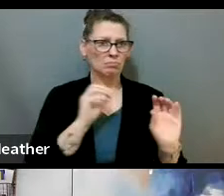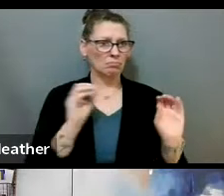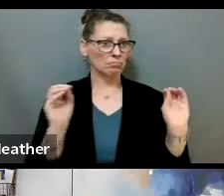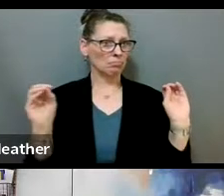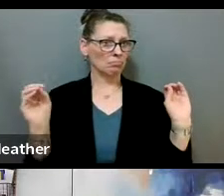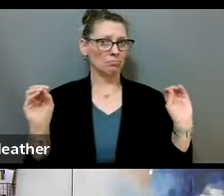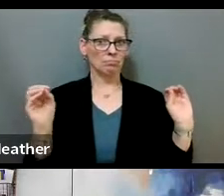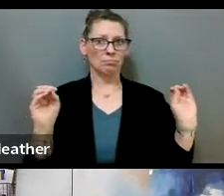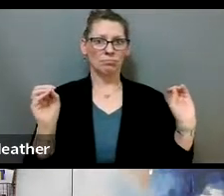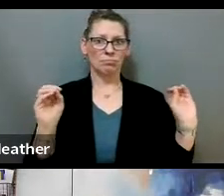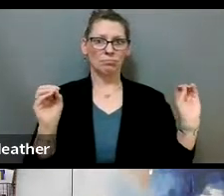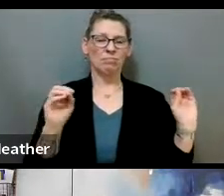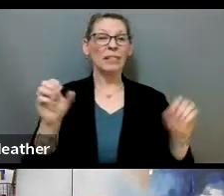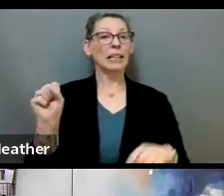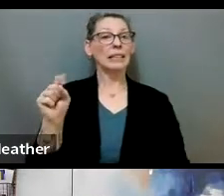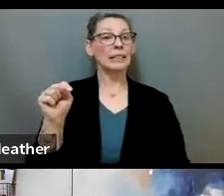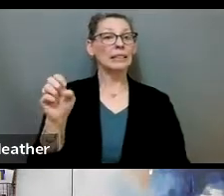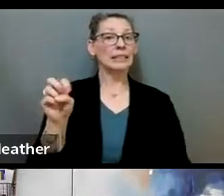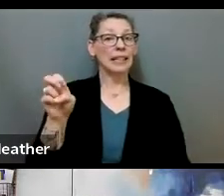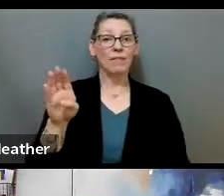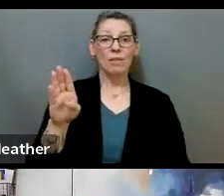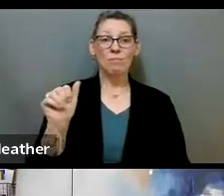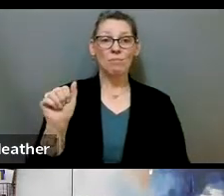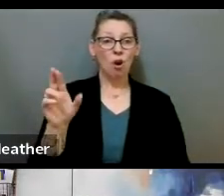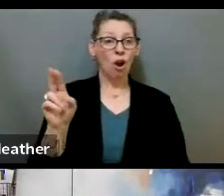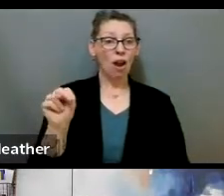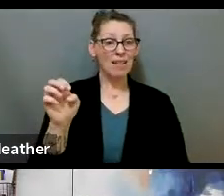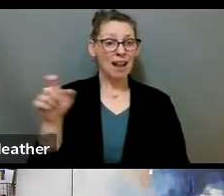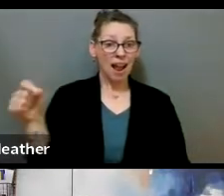No. I see Steve Barnett.